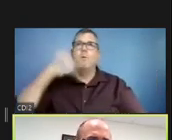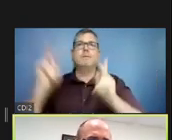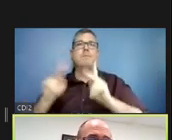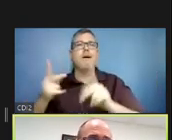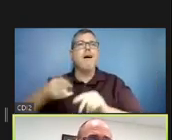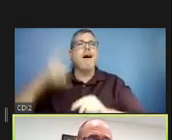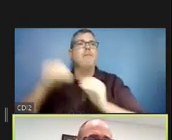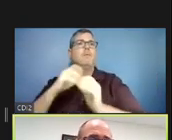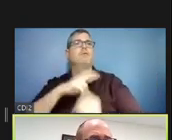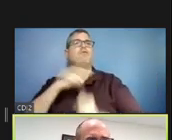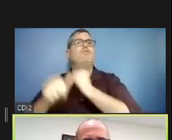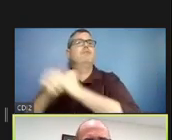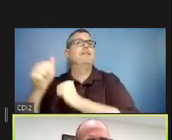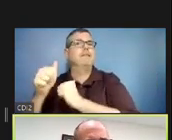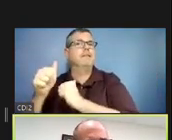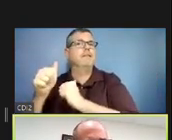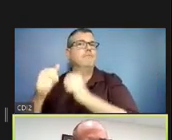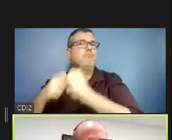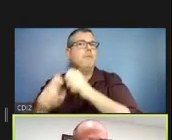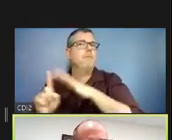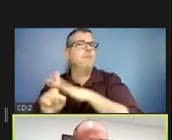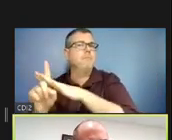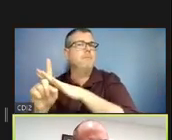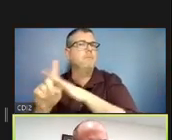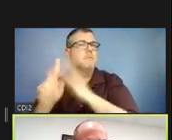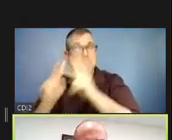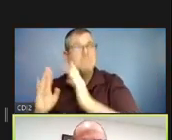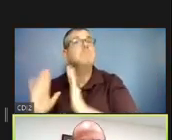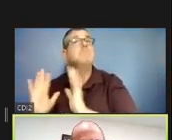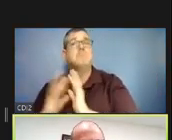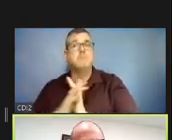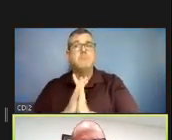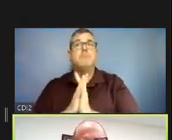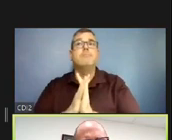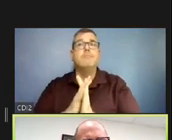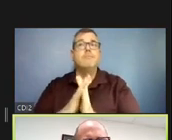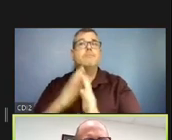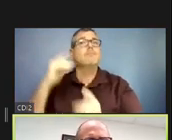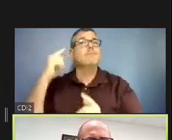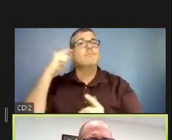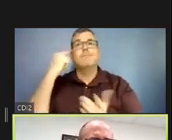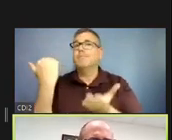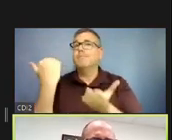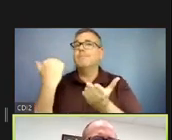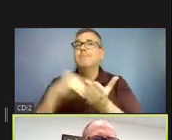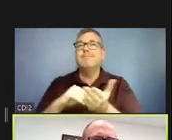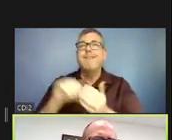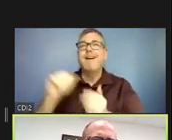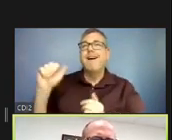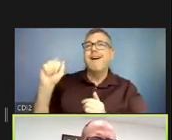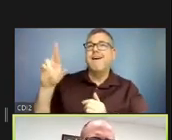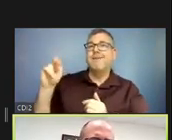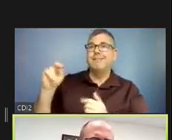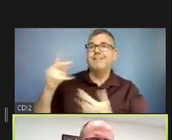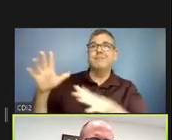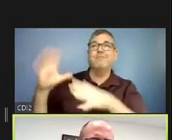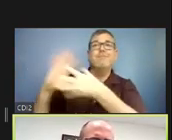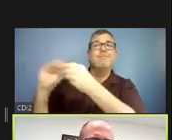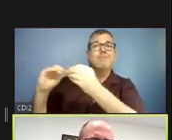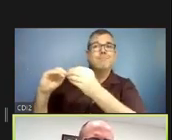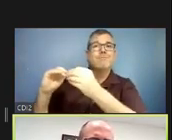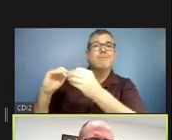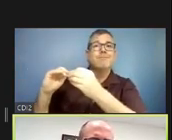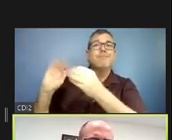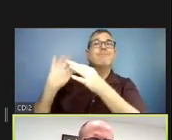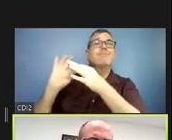Right. So yeah, I think Aaron touched upon allergies. The main part to just kind of focus